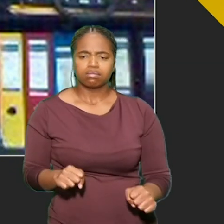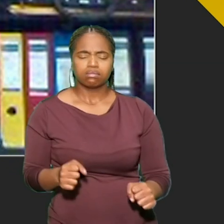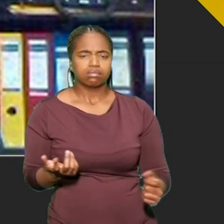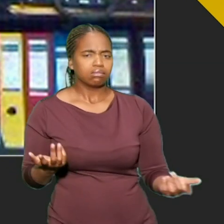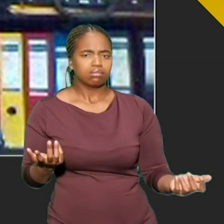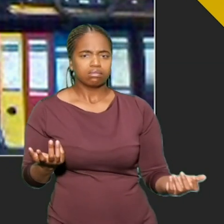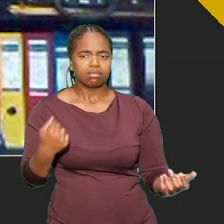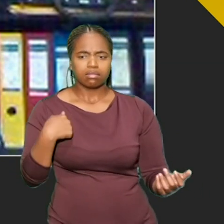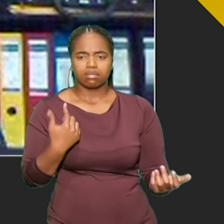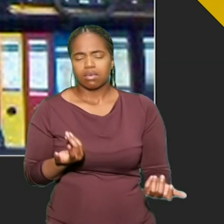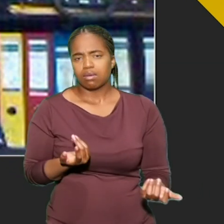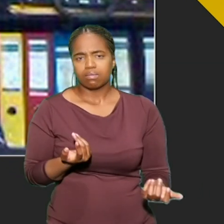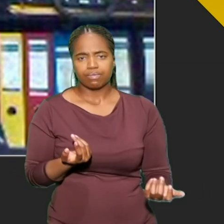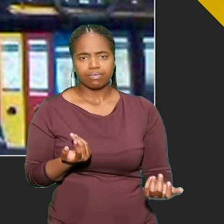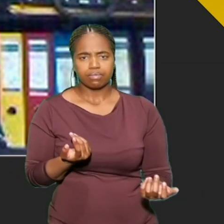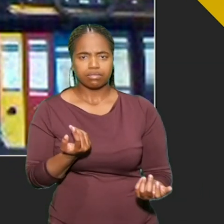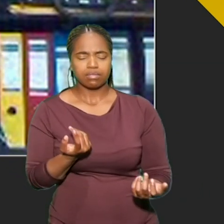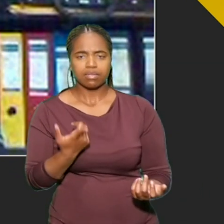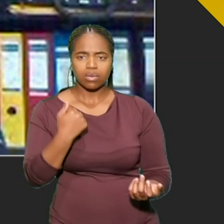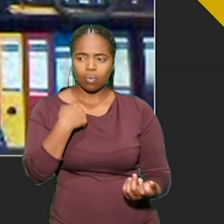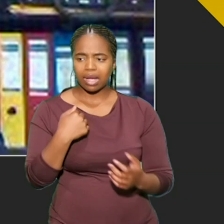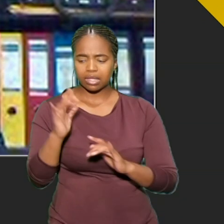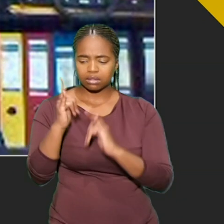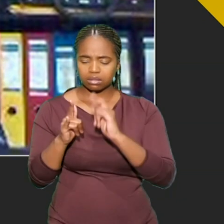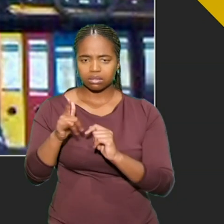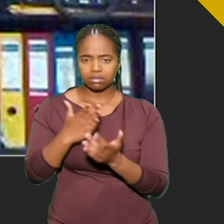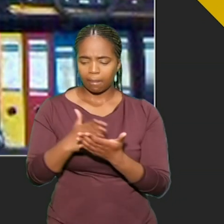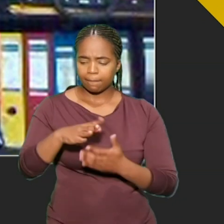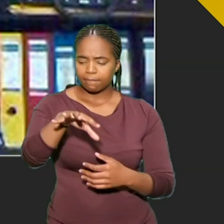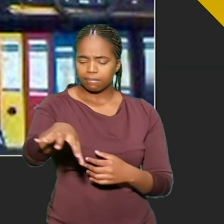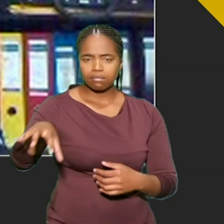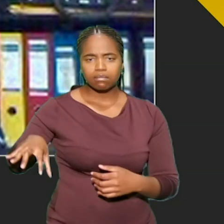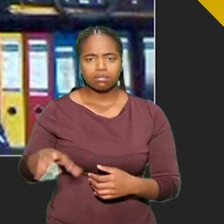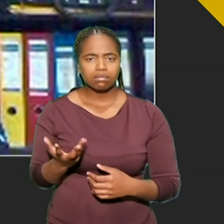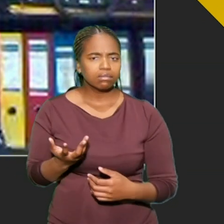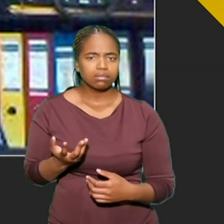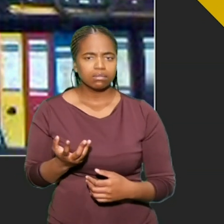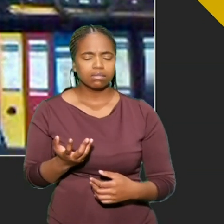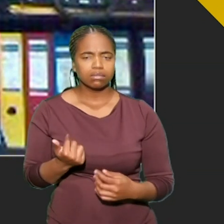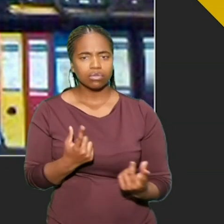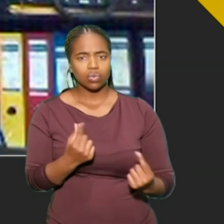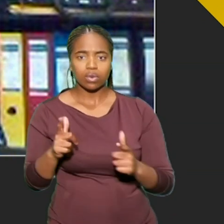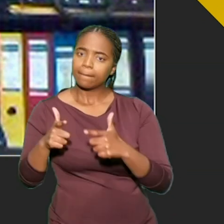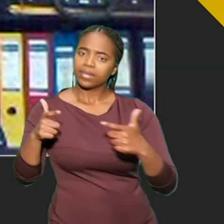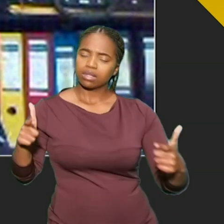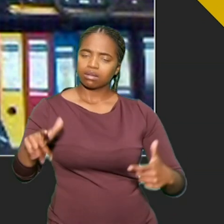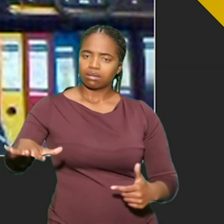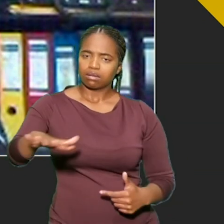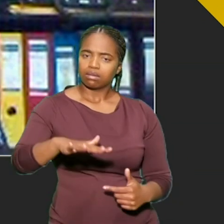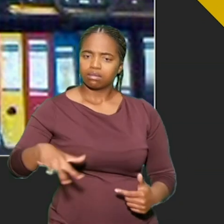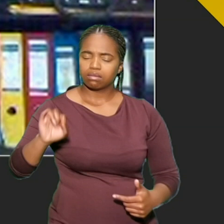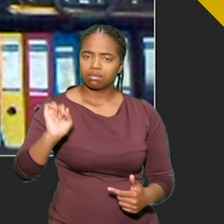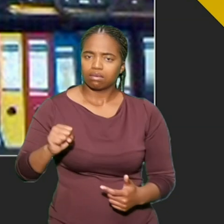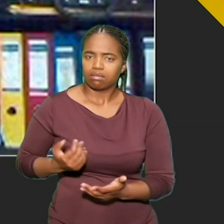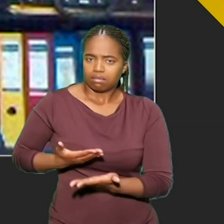And the cities have demarcated certain areas to be suburbs and have bigger urban and be able